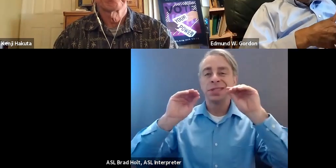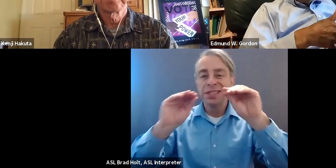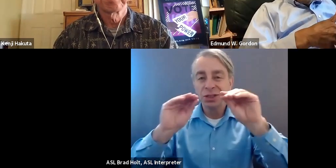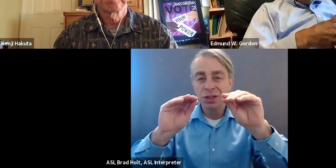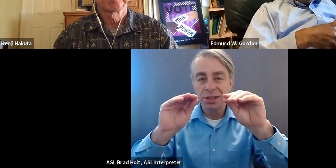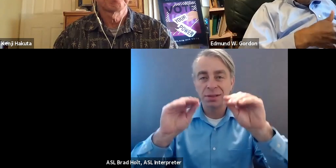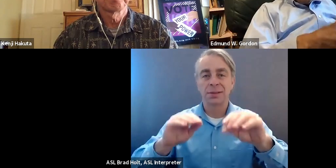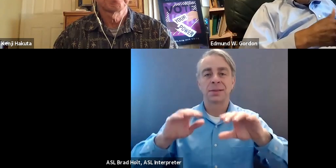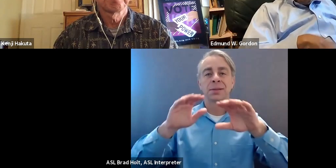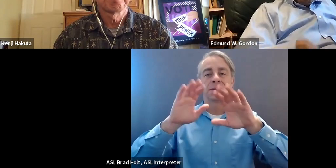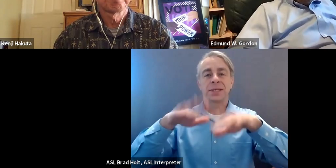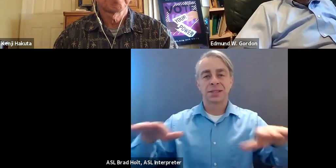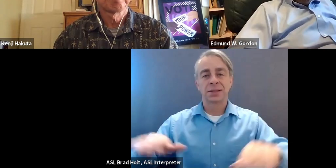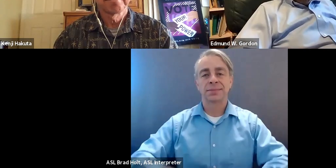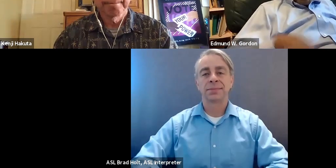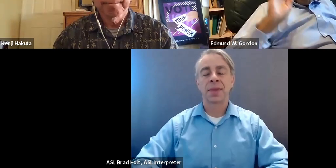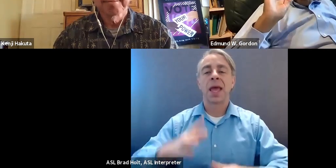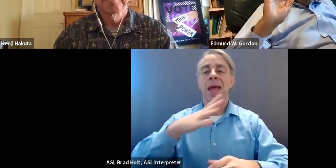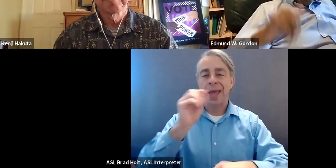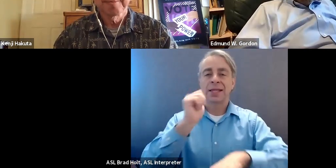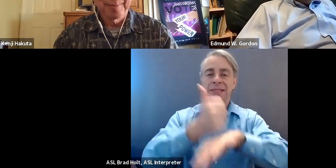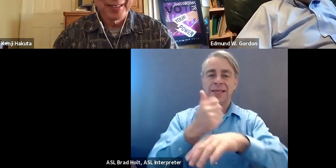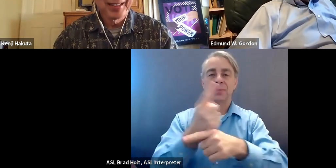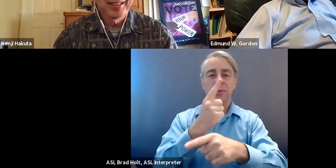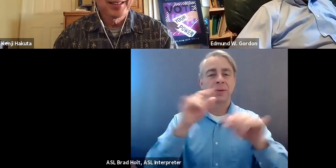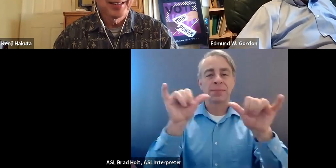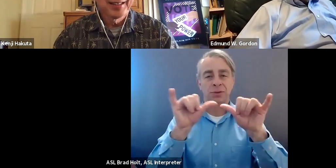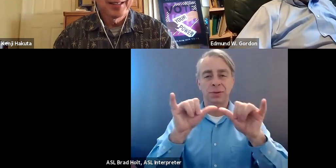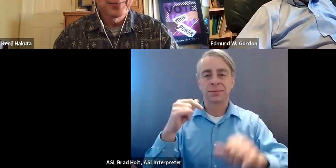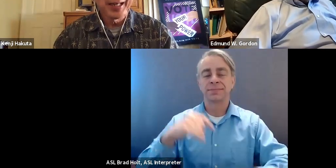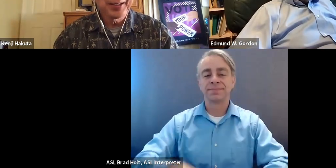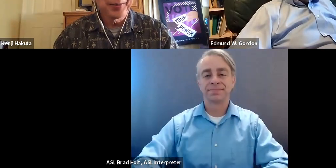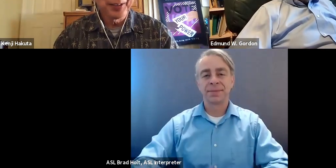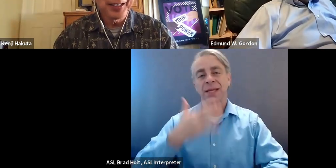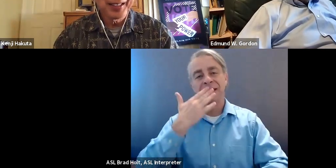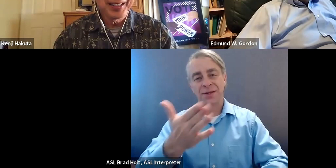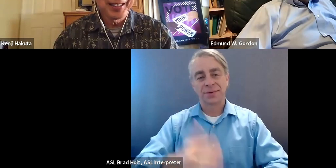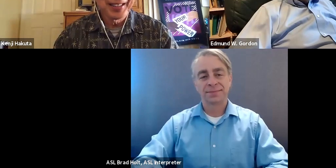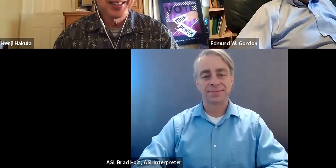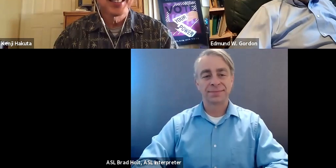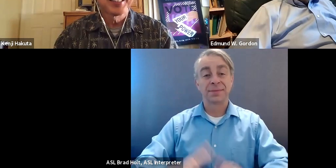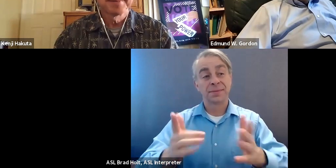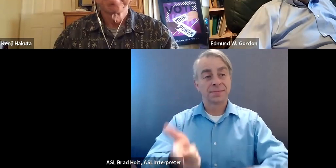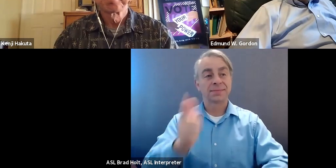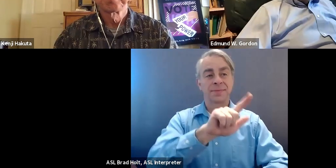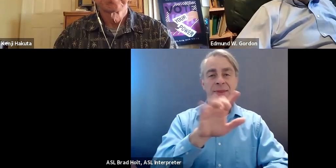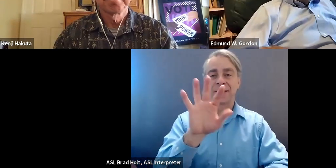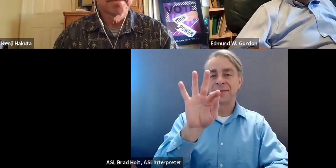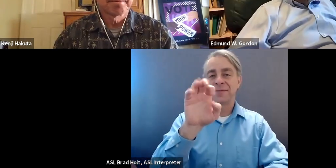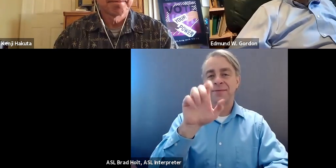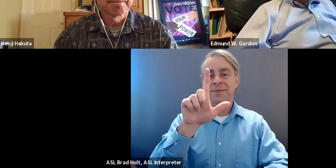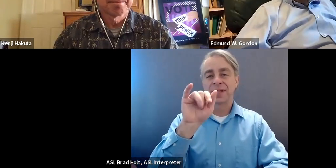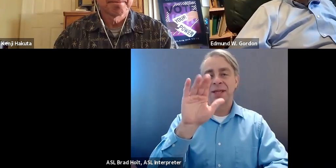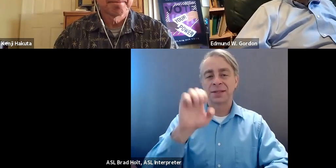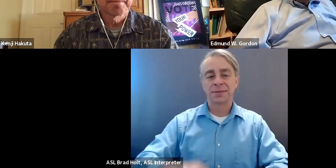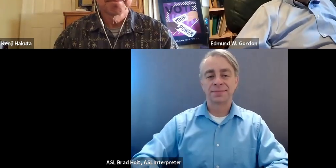There's always time to measure them. Thank you. Back to you, Felice. Well, thank you. Thank you